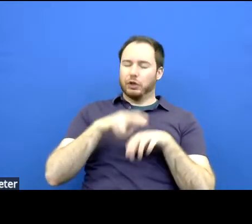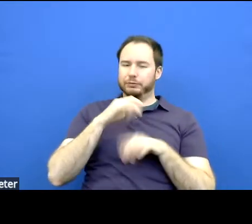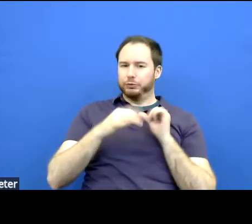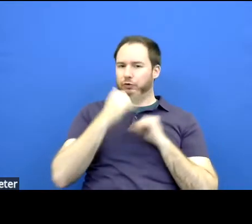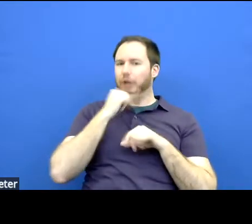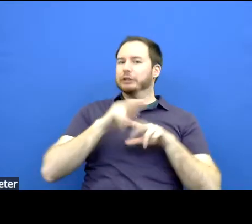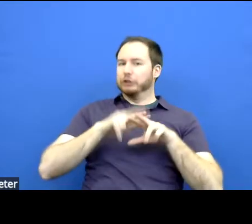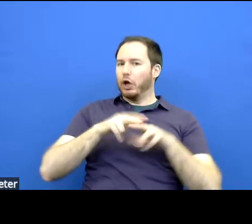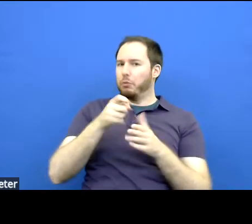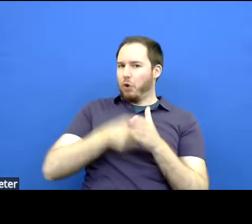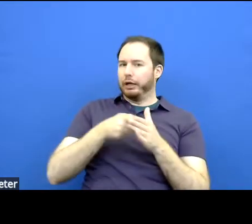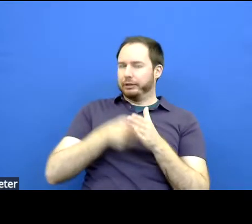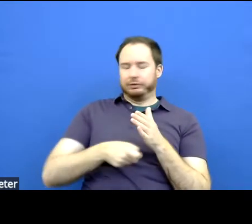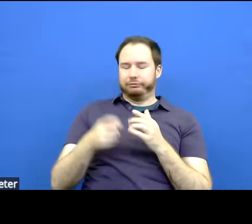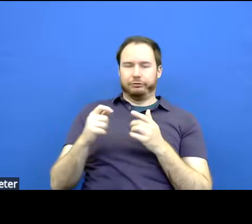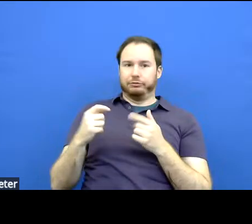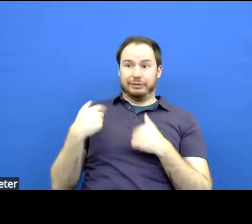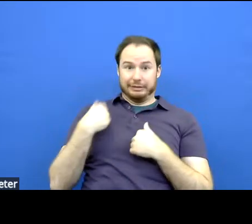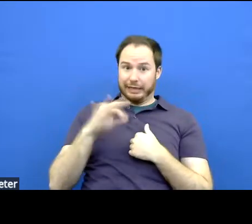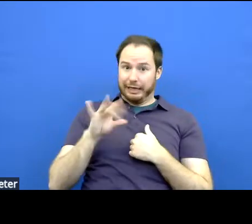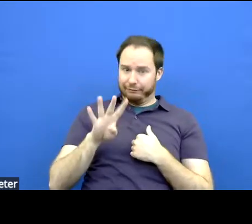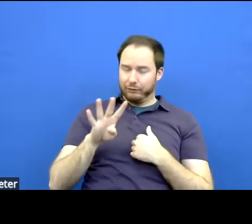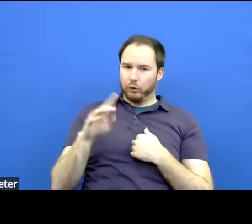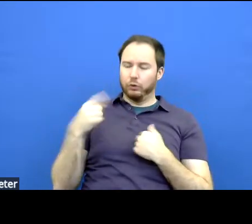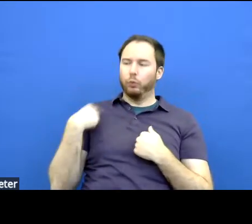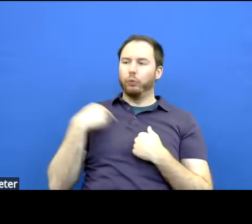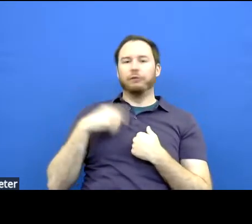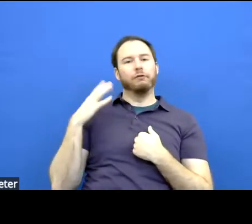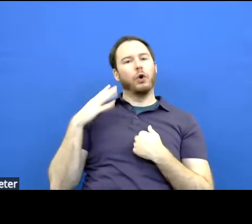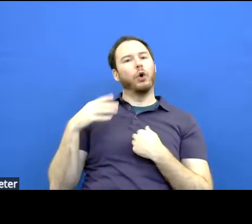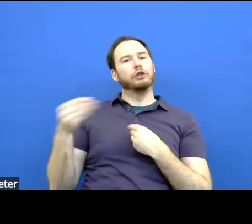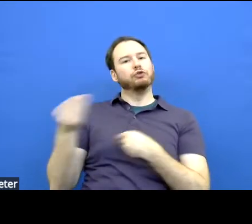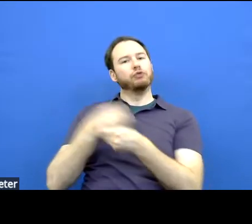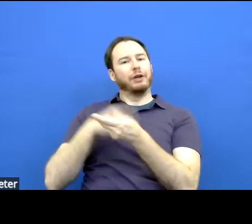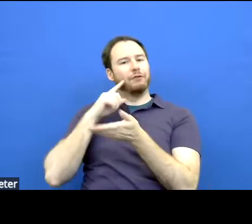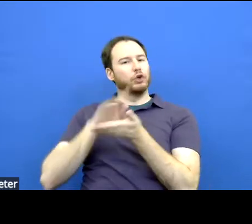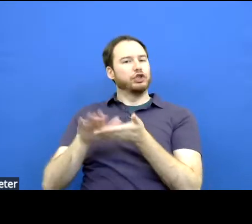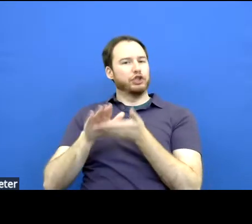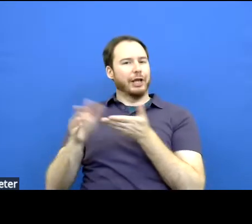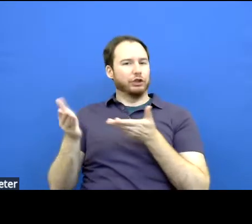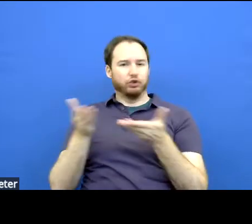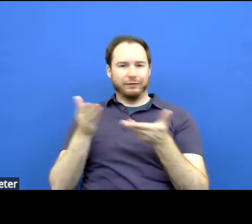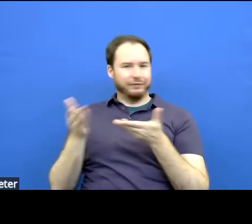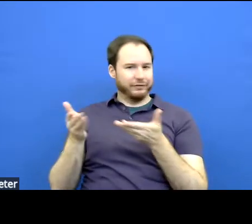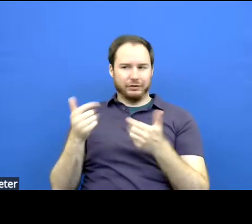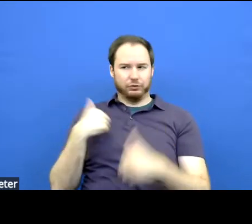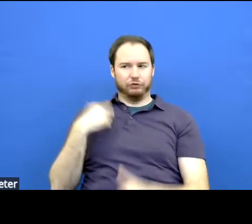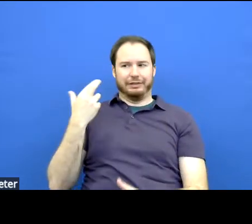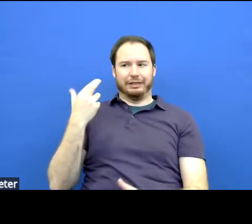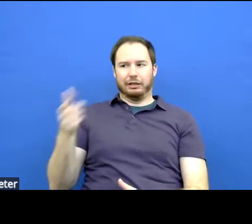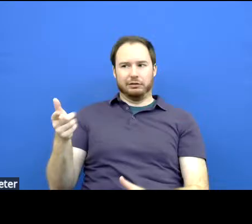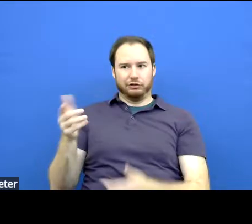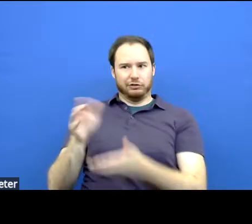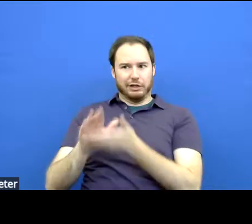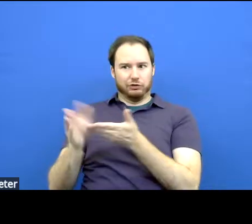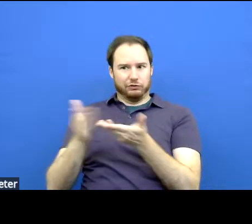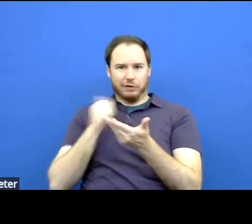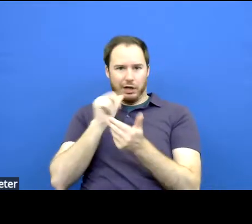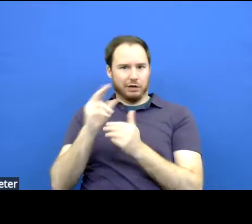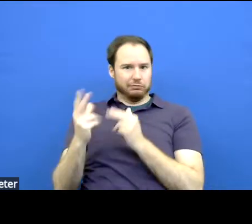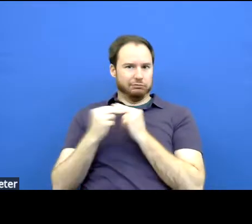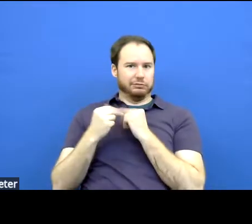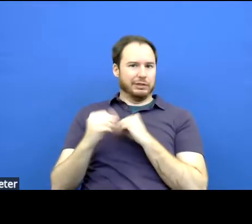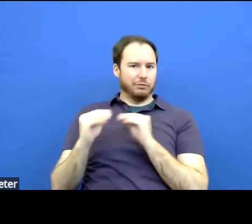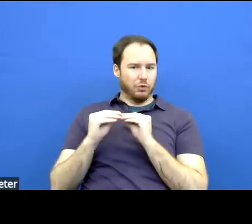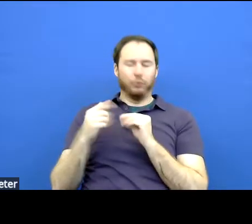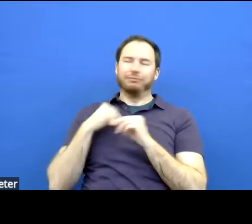In addition, we were trading it for janitorial services. We don't use those anymore.